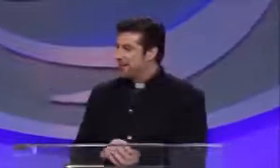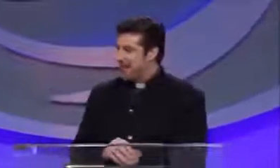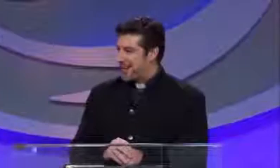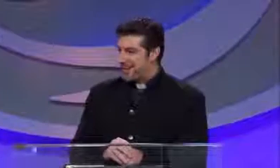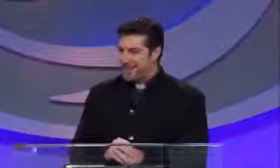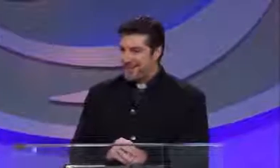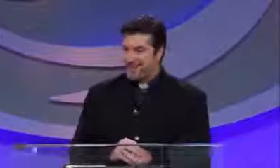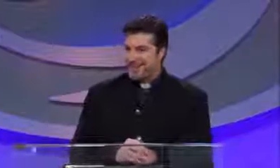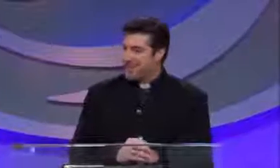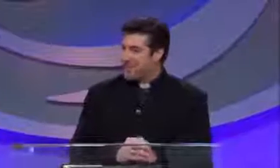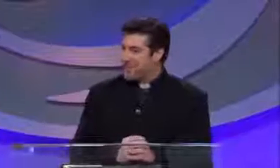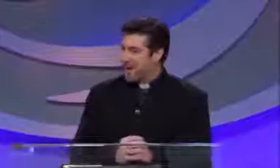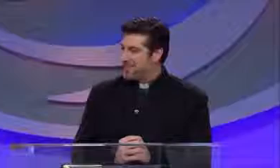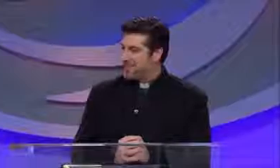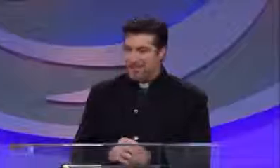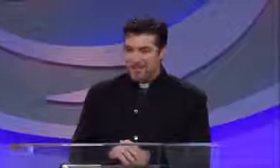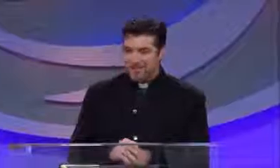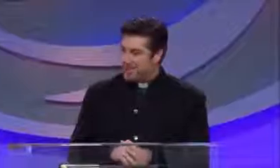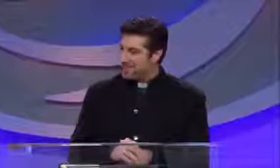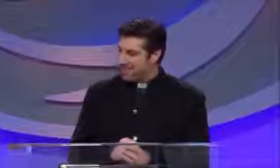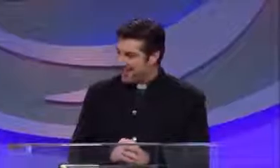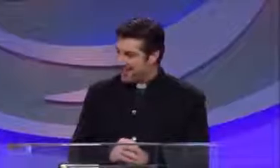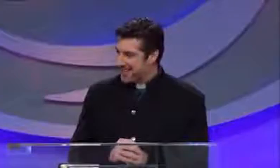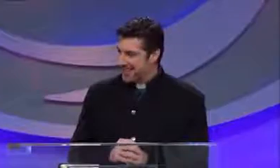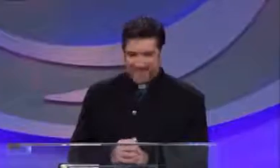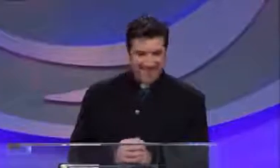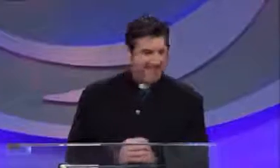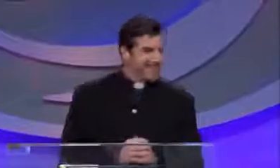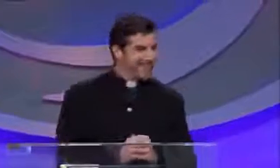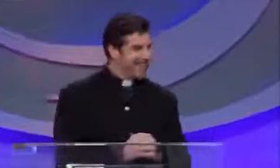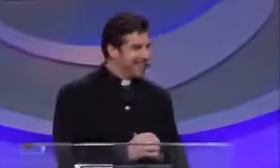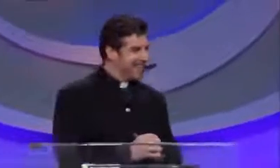been a lot of fun. Italian wives are incredibly fun.